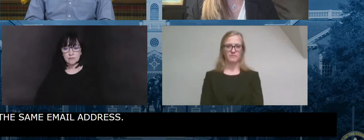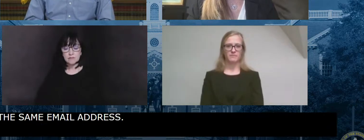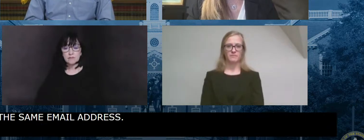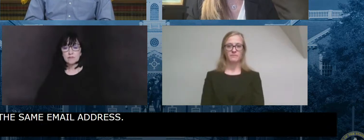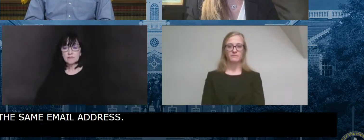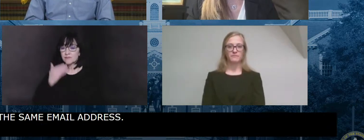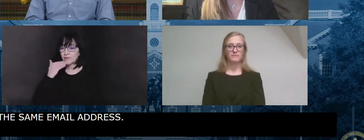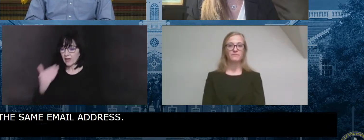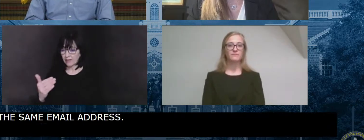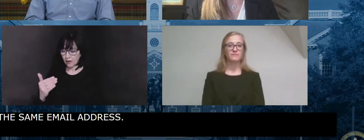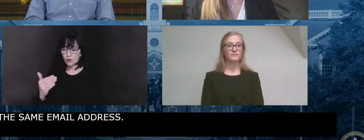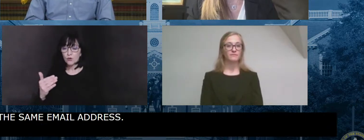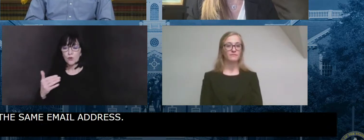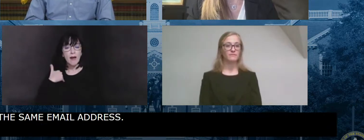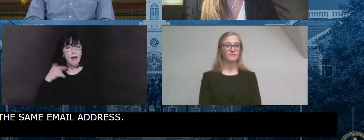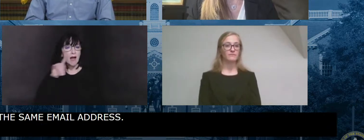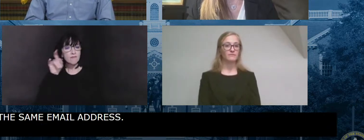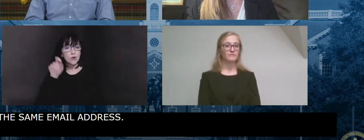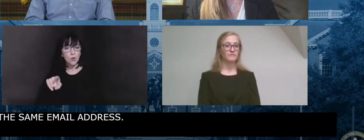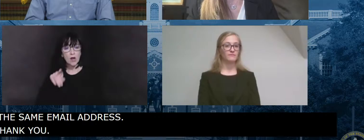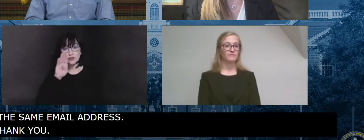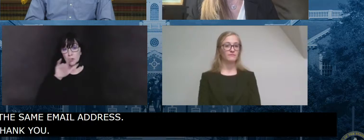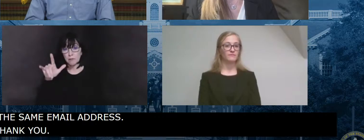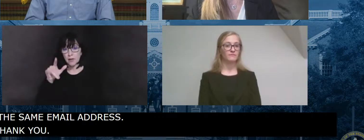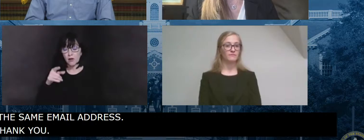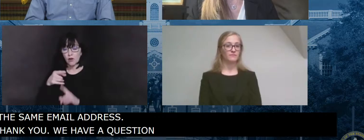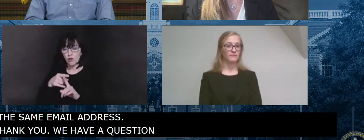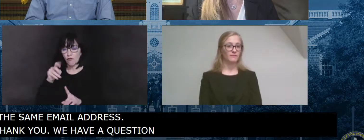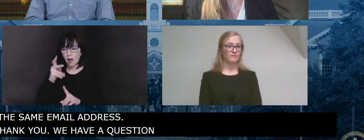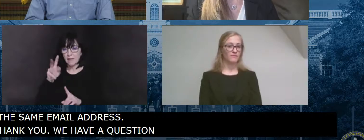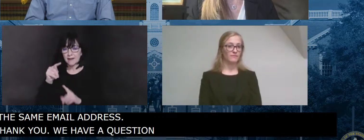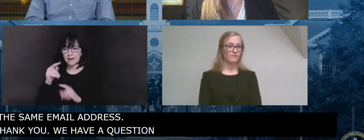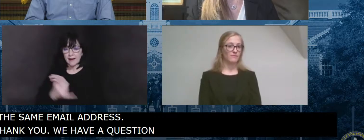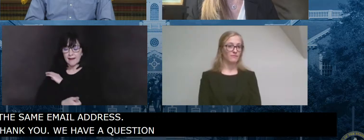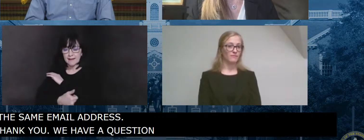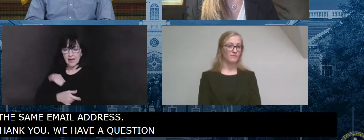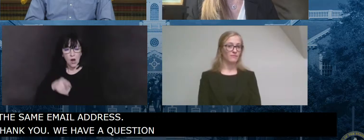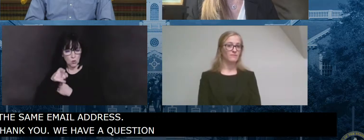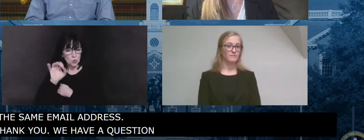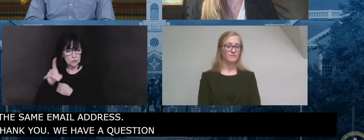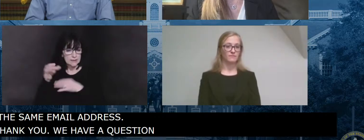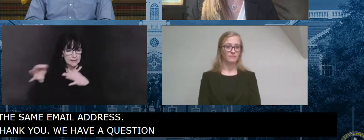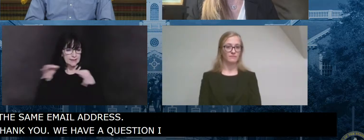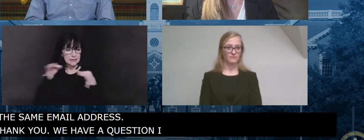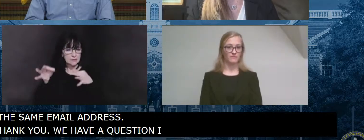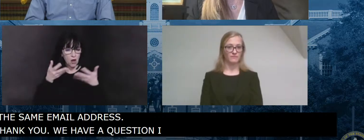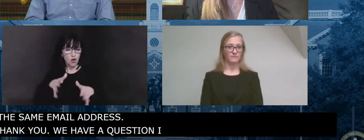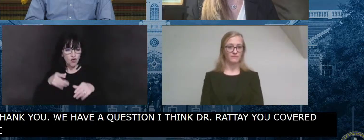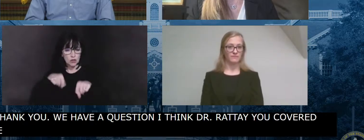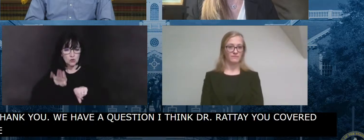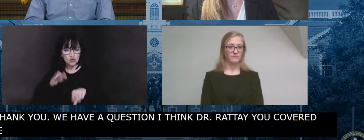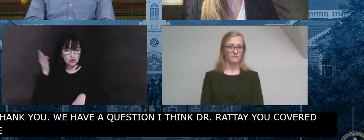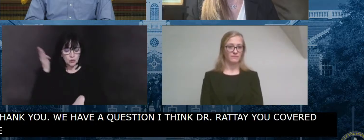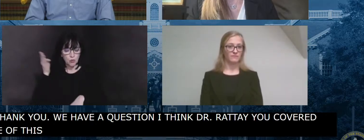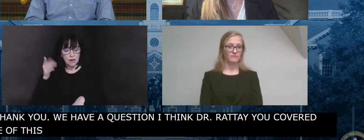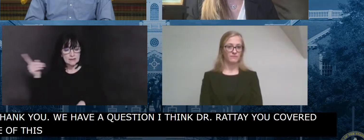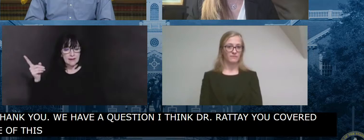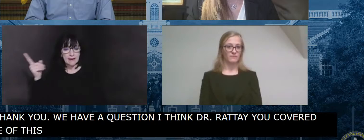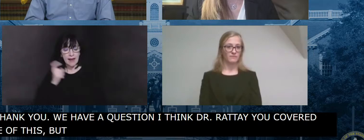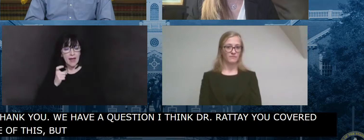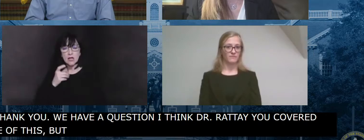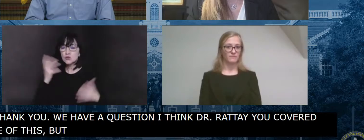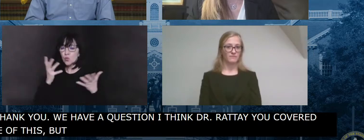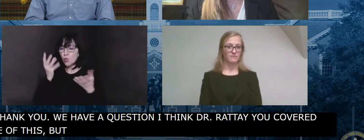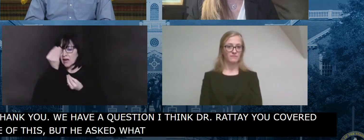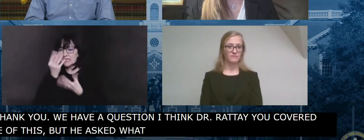Thank you. And then we have a question, Bill from Kent County. And I think Dr. Rattay, you covered some of this in the presentation, but he asked, what information do I